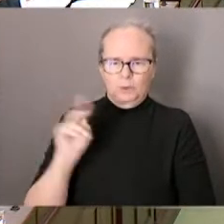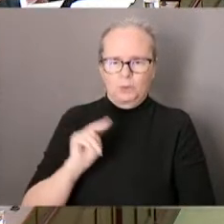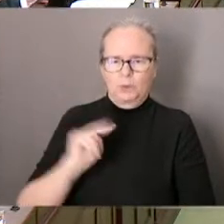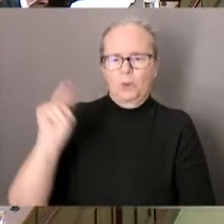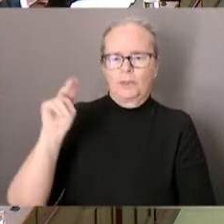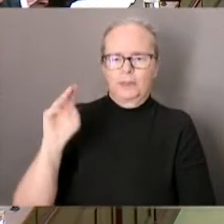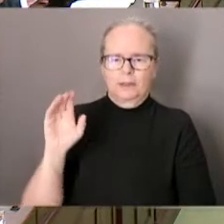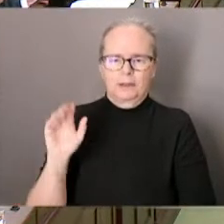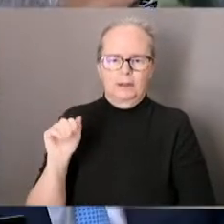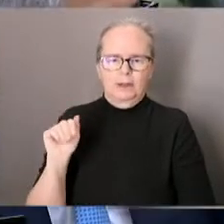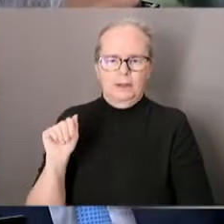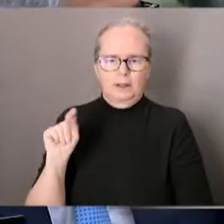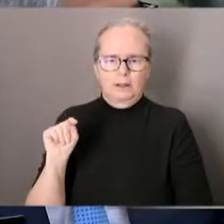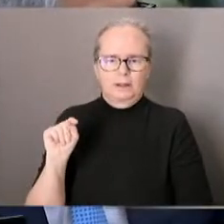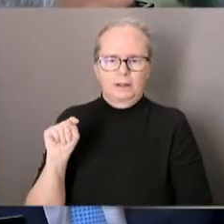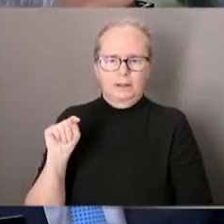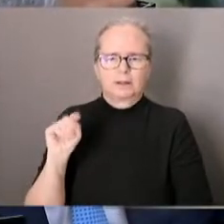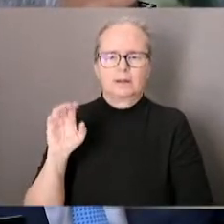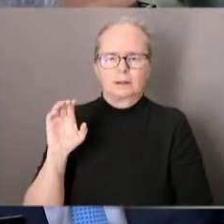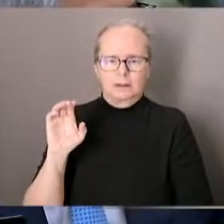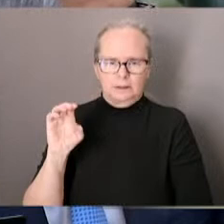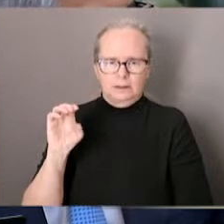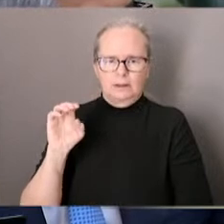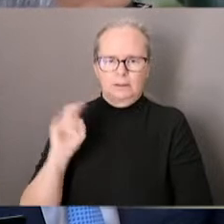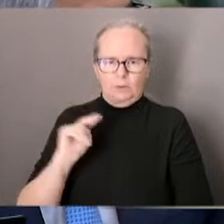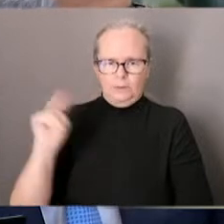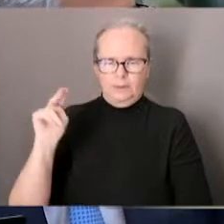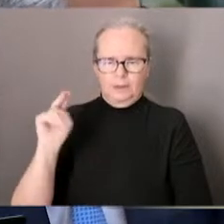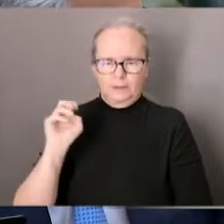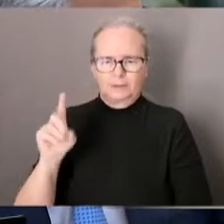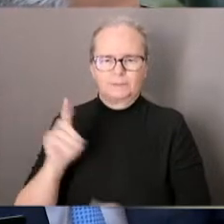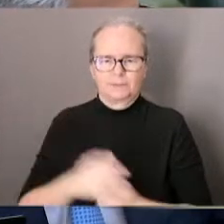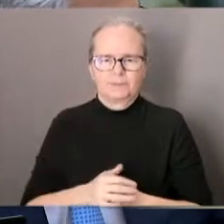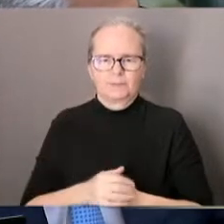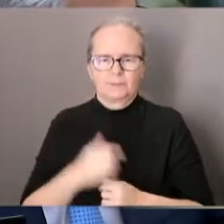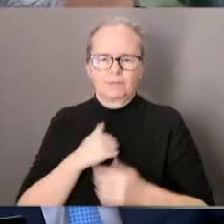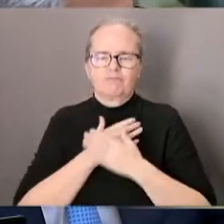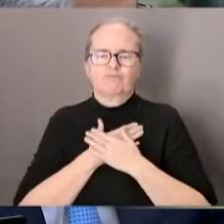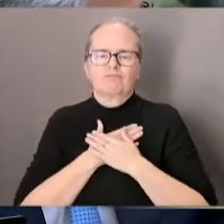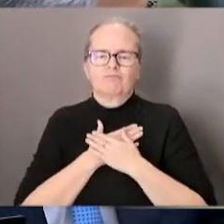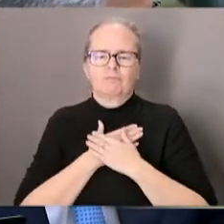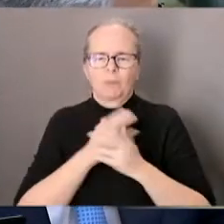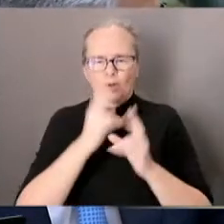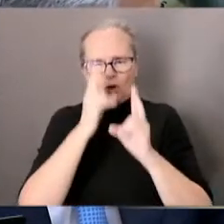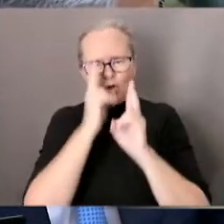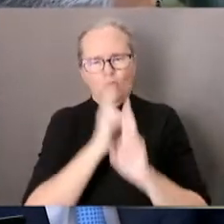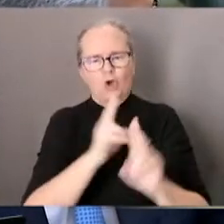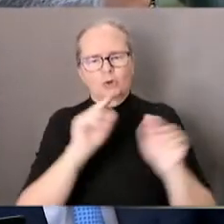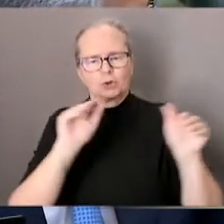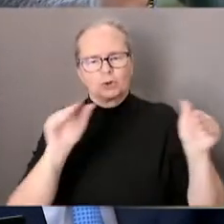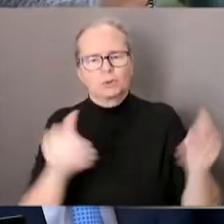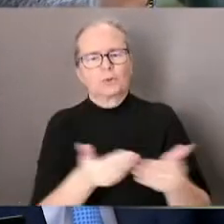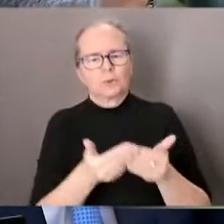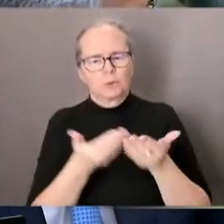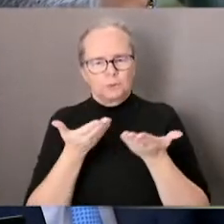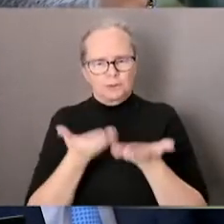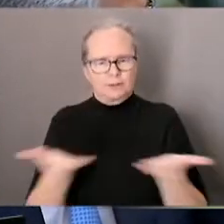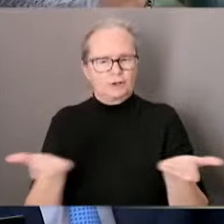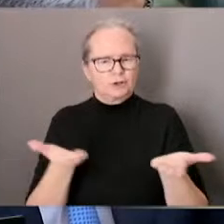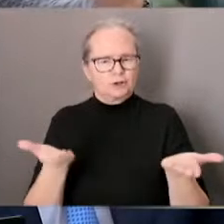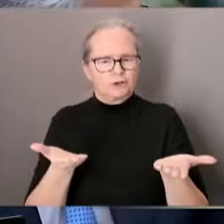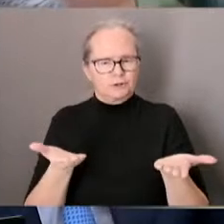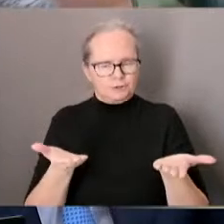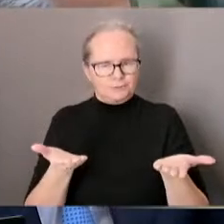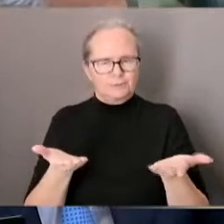Mr Speaker it is my incredible pleasure to introduce to you and through you to all members of the assembly two incredible grade six